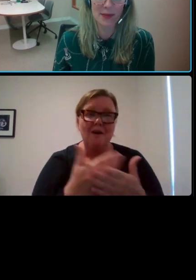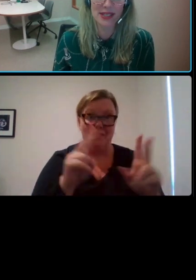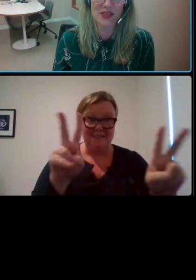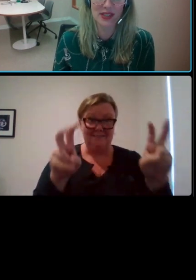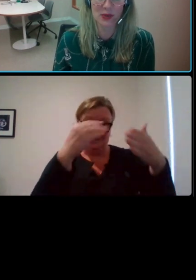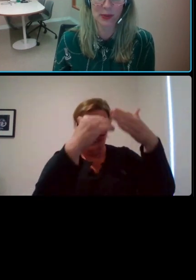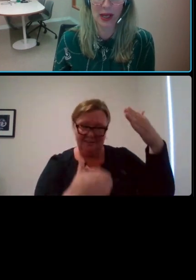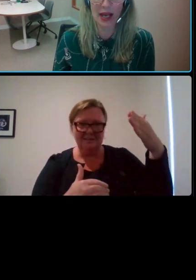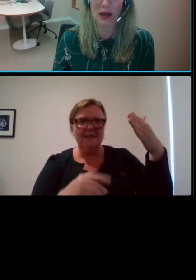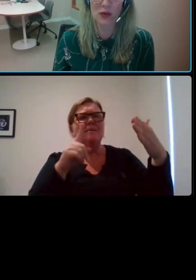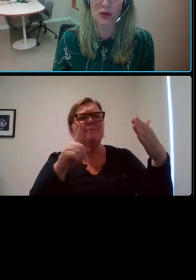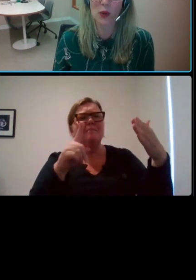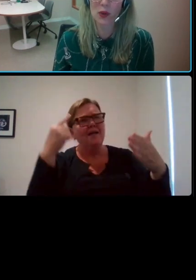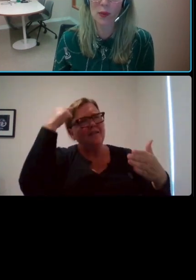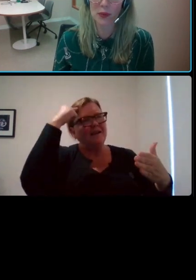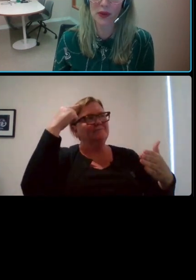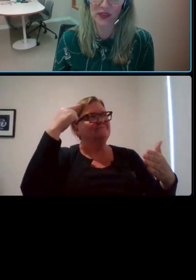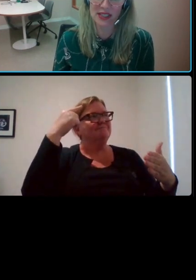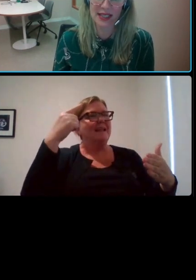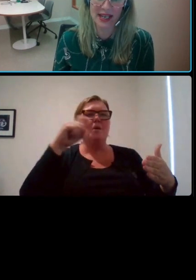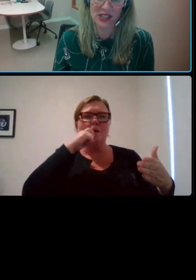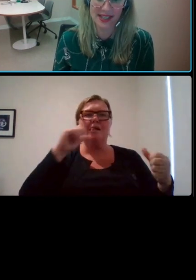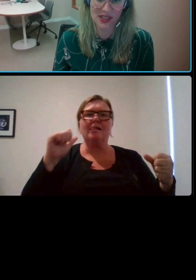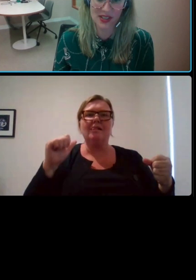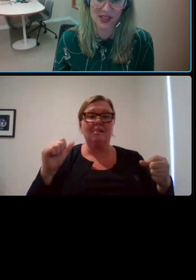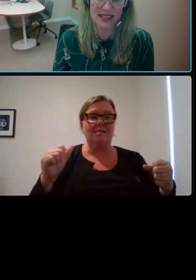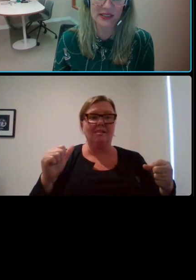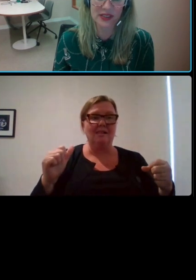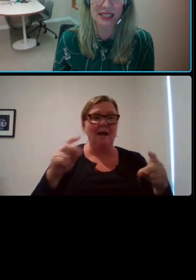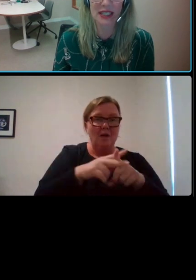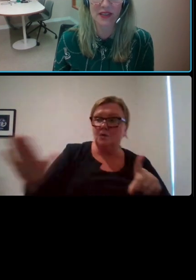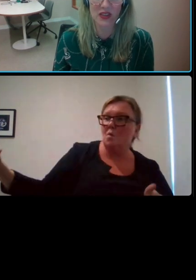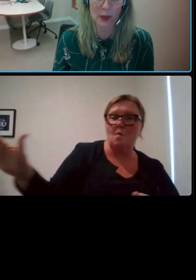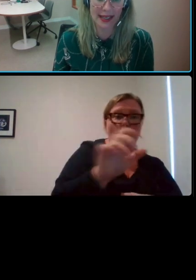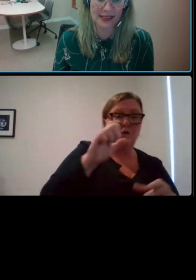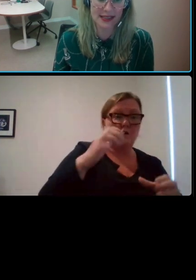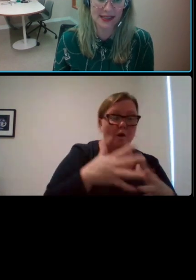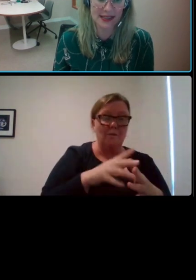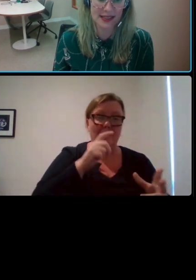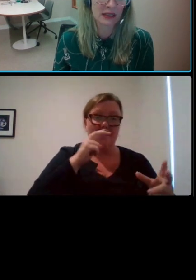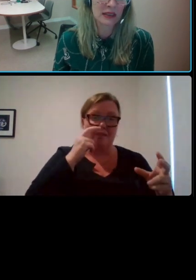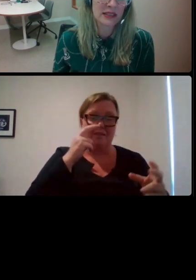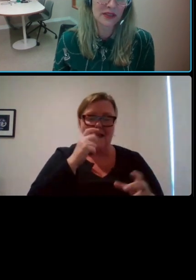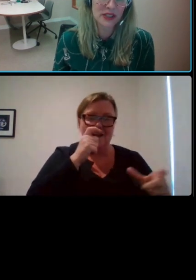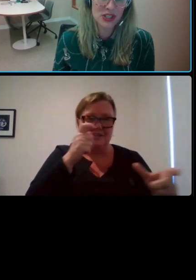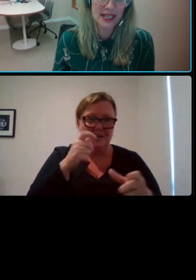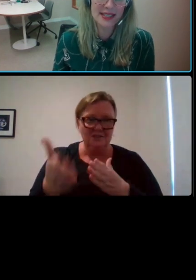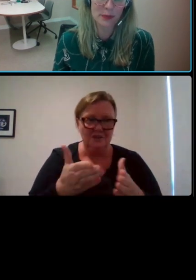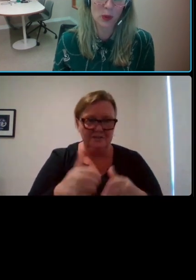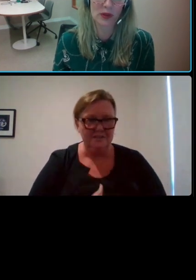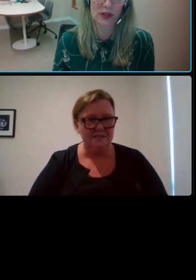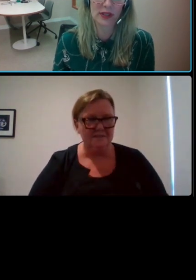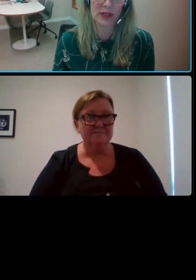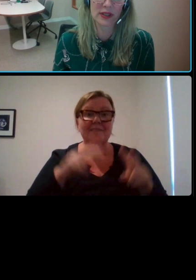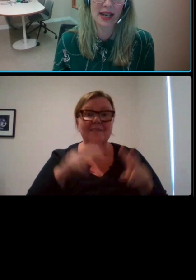that the aim is for this to apply across all Commonwealth-funded aged care services delivered under the new Act. Definition